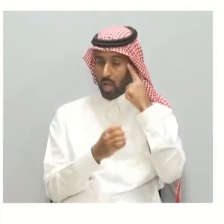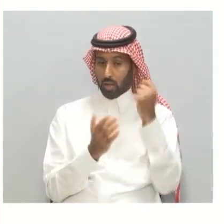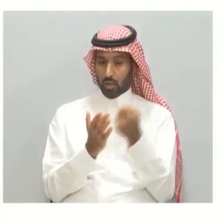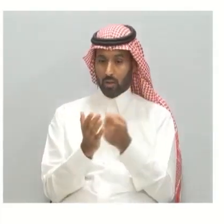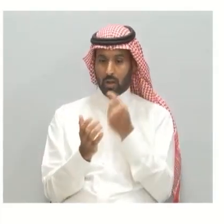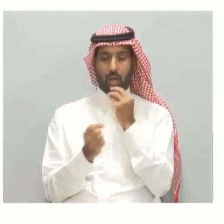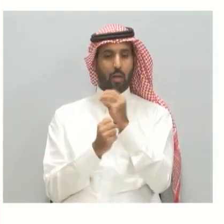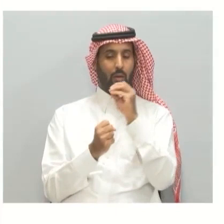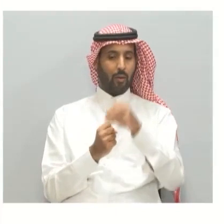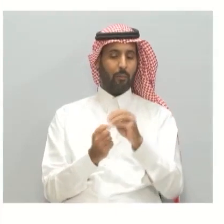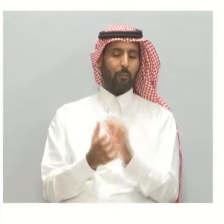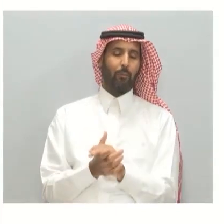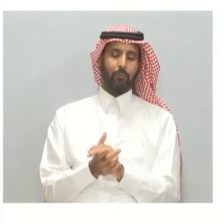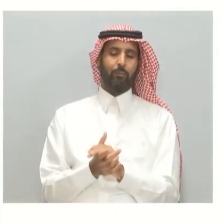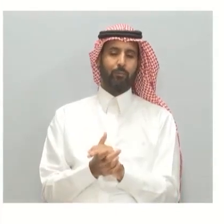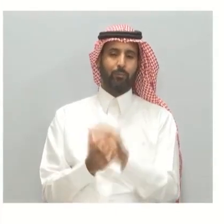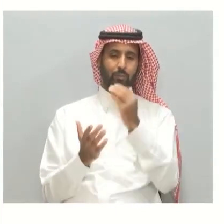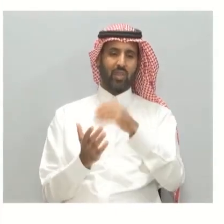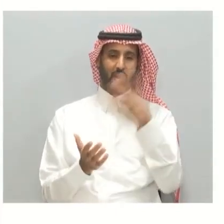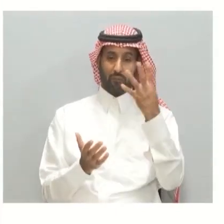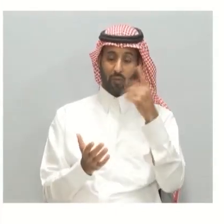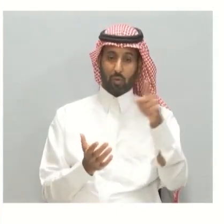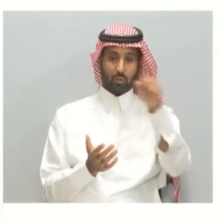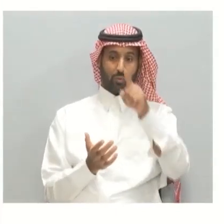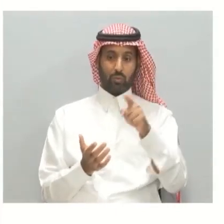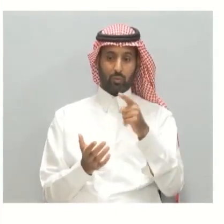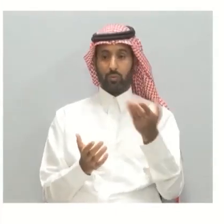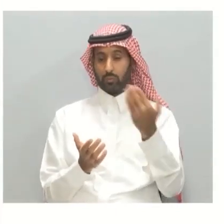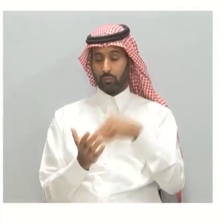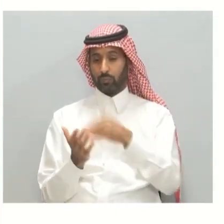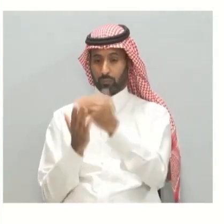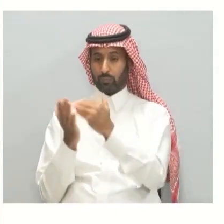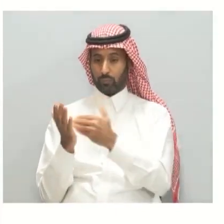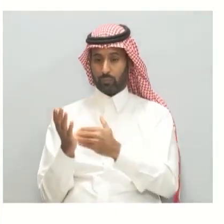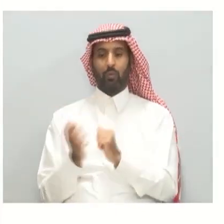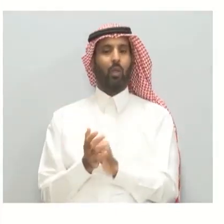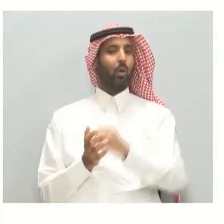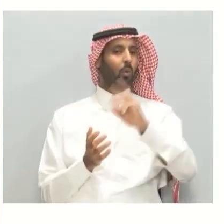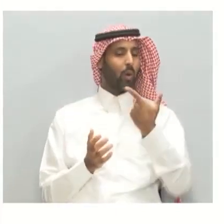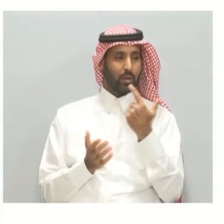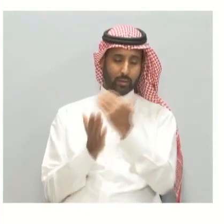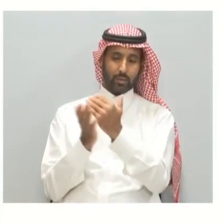information and or view. So this is the fourth question. Let's take it one by one. Which